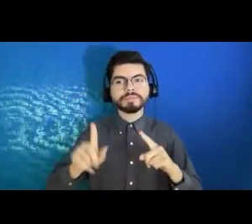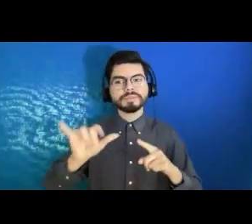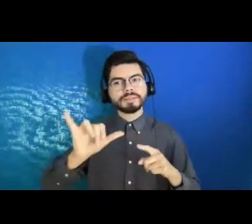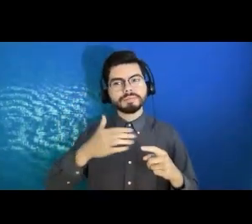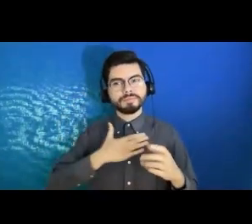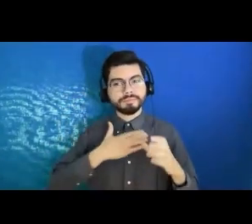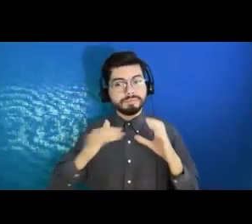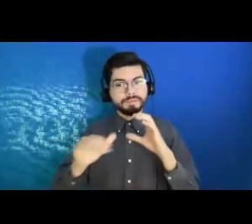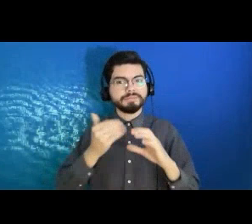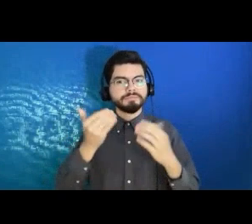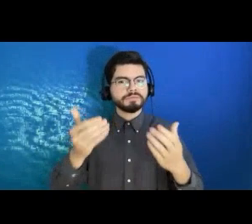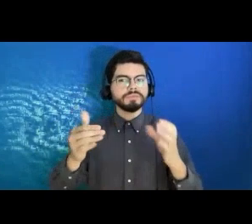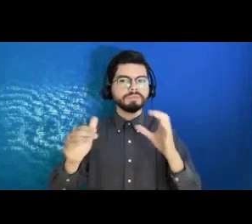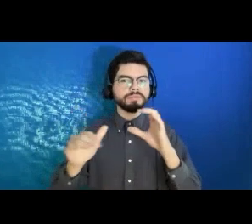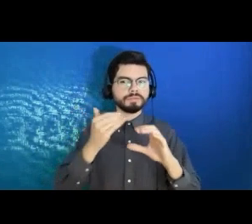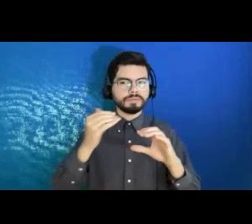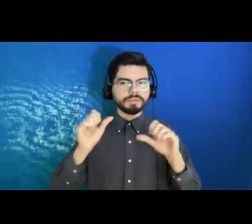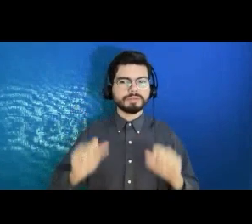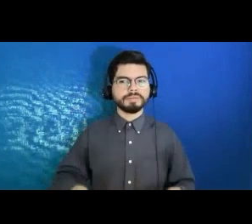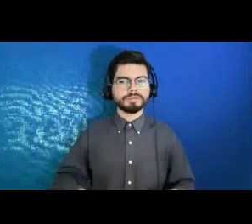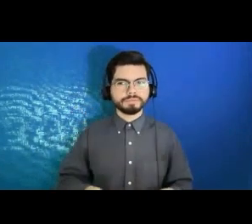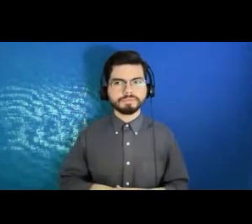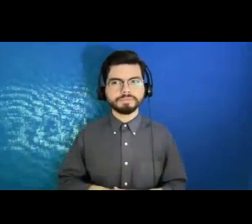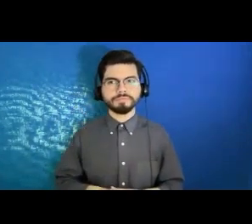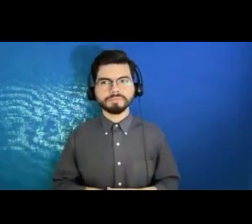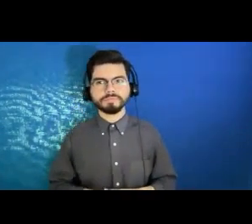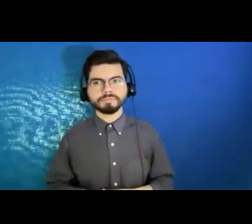to send questions to me, let me know.